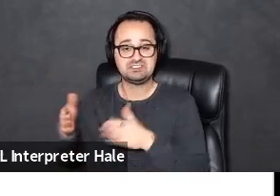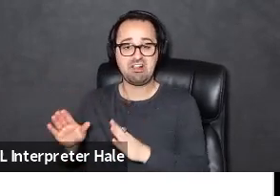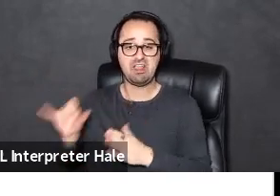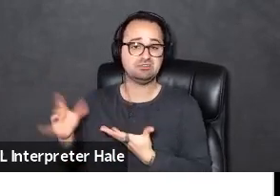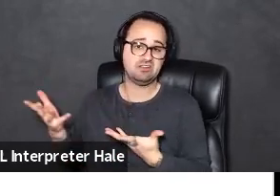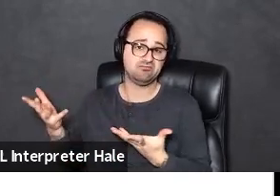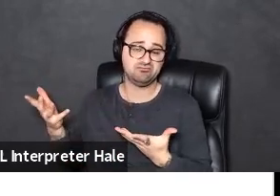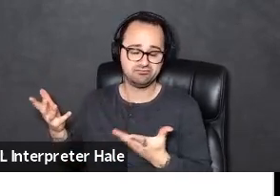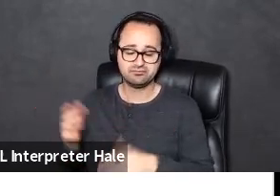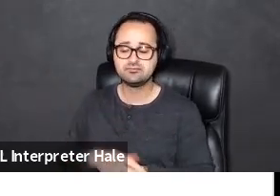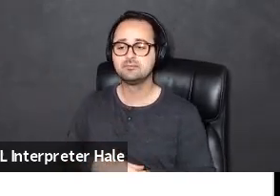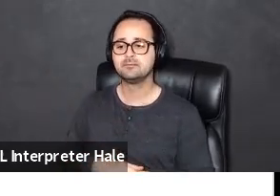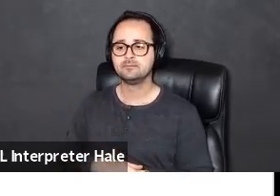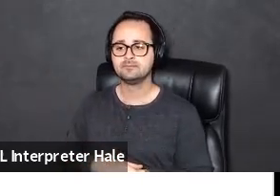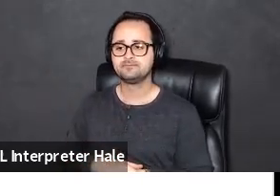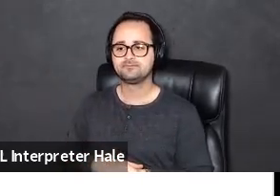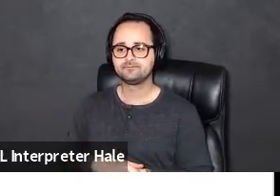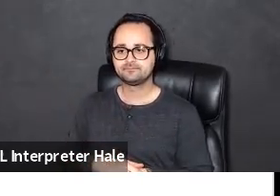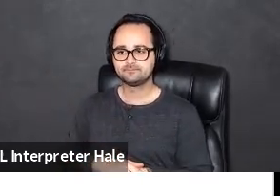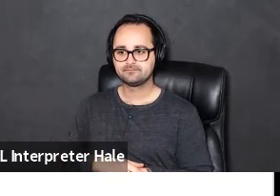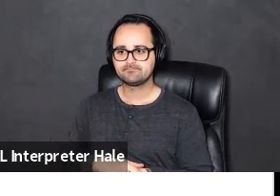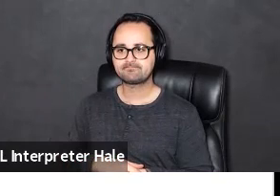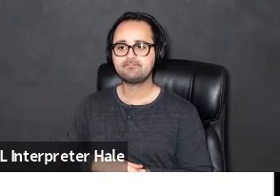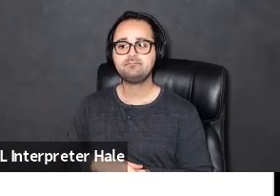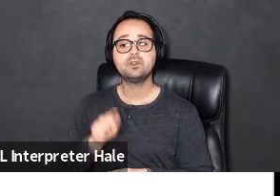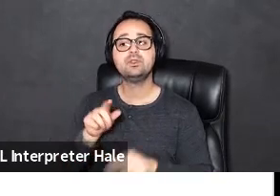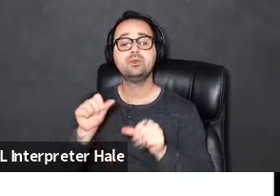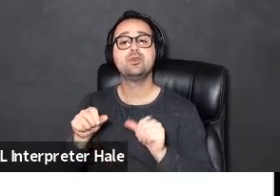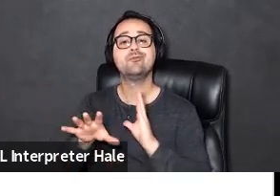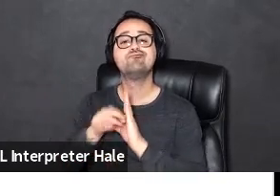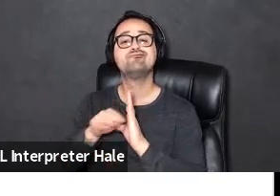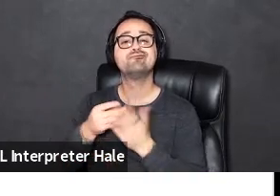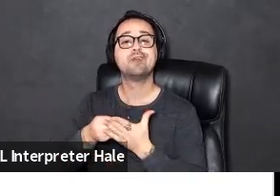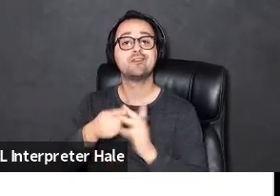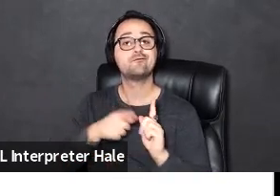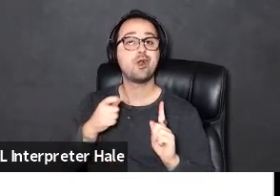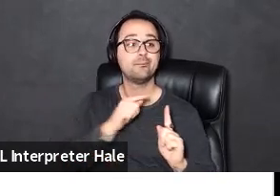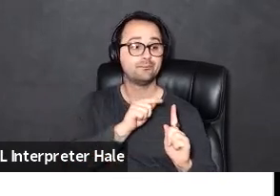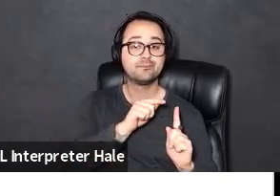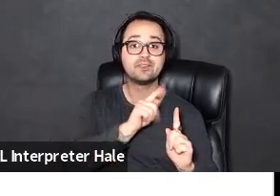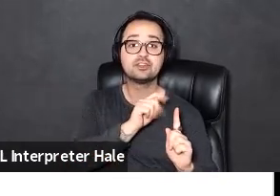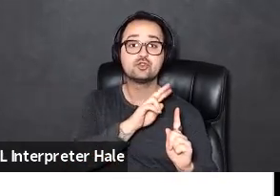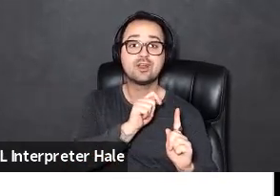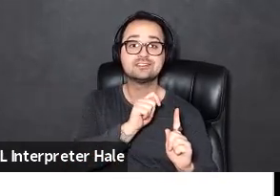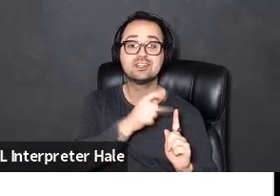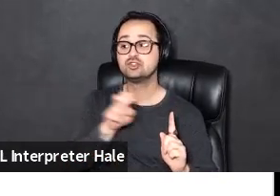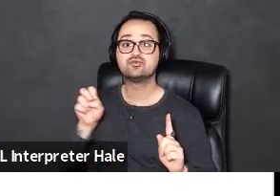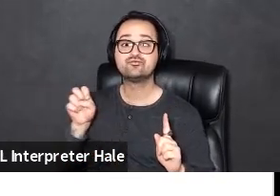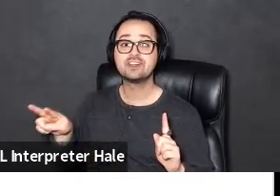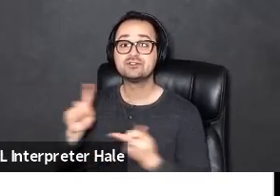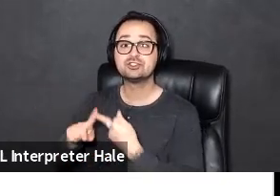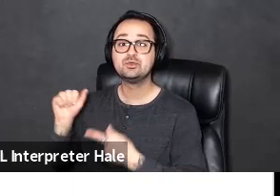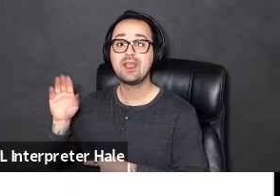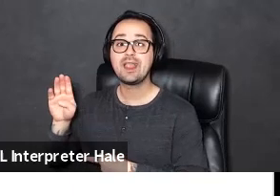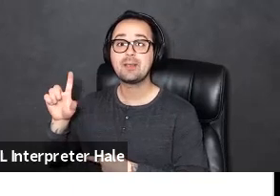qualified disability expense. So what you can do is you can take money out of the special needs trust, transfer it to your ABLE account, and then